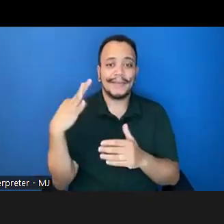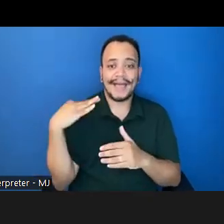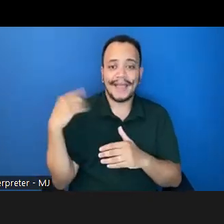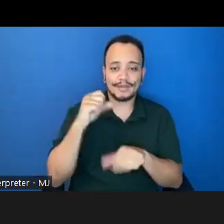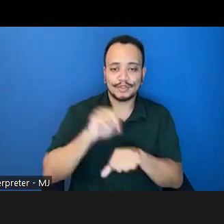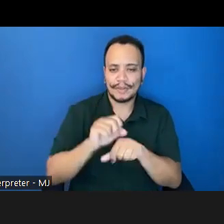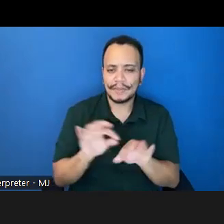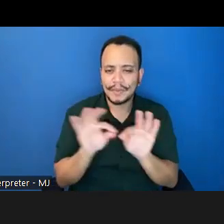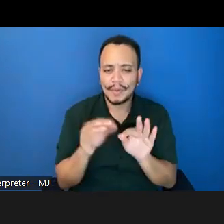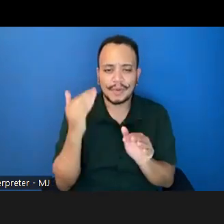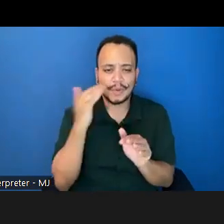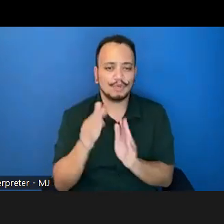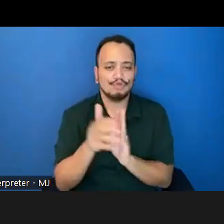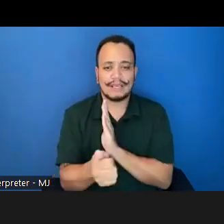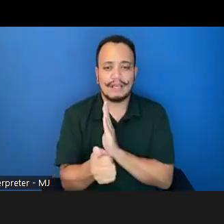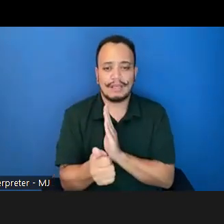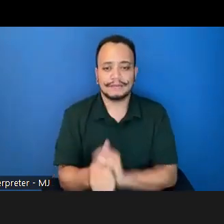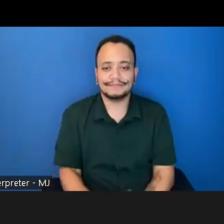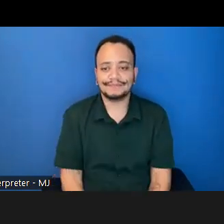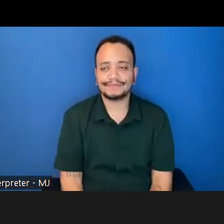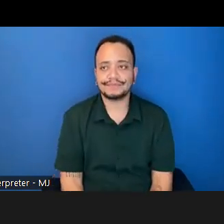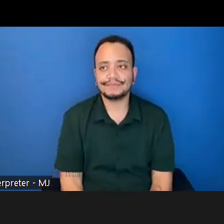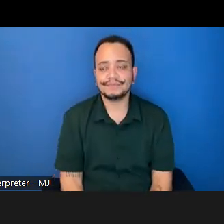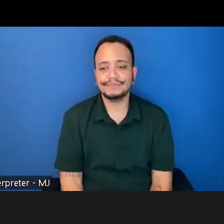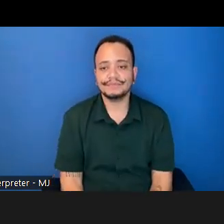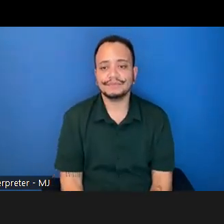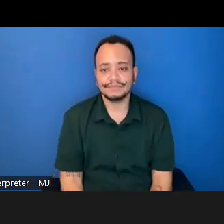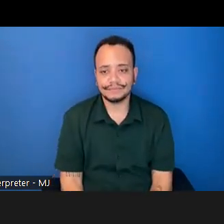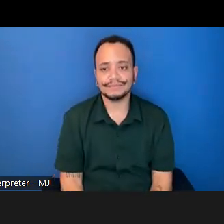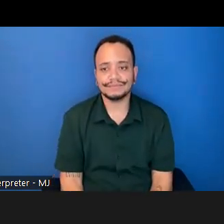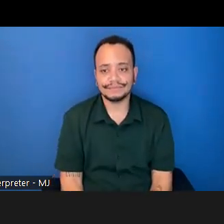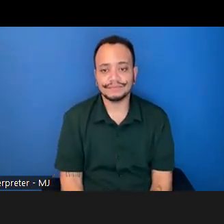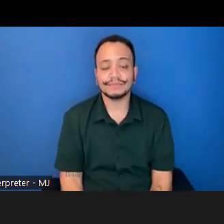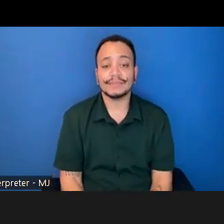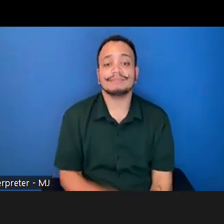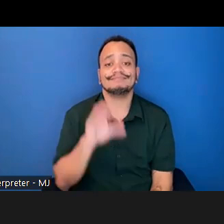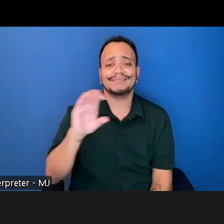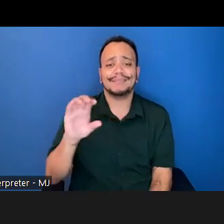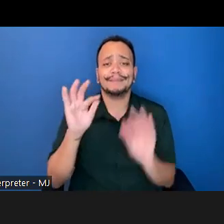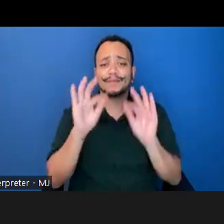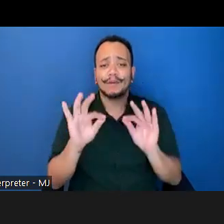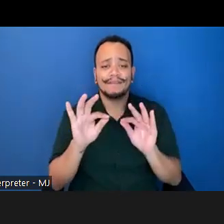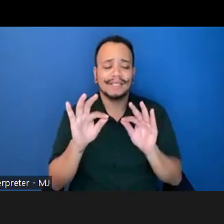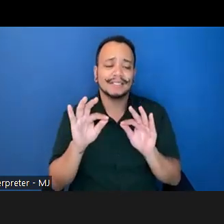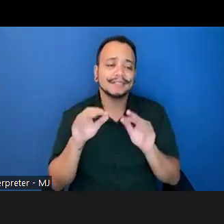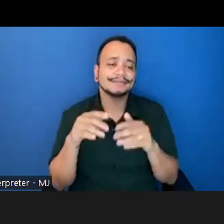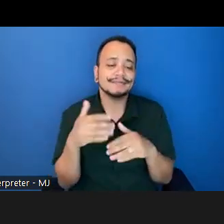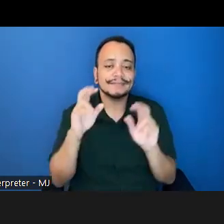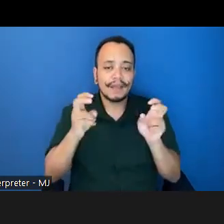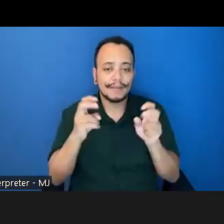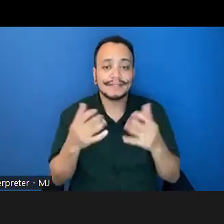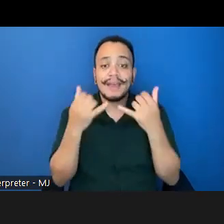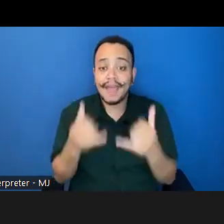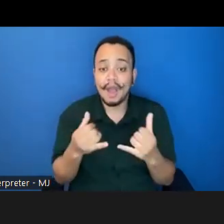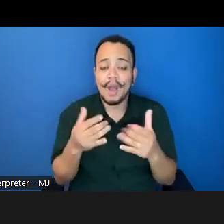And so actually that's a perfect segue because we're going to talk first, we're going to talk about three